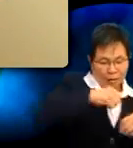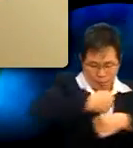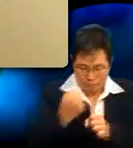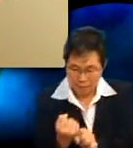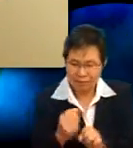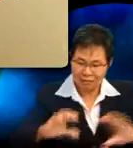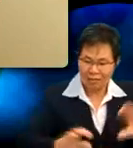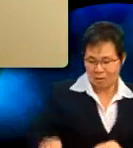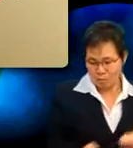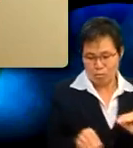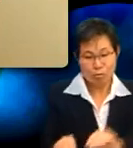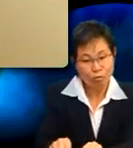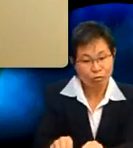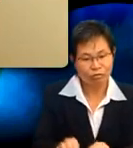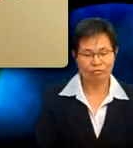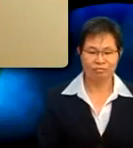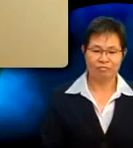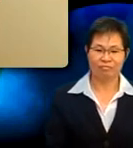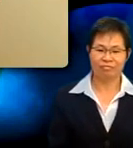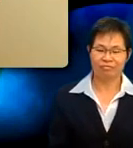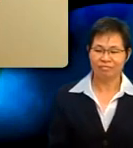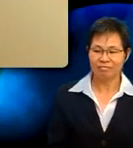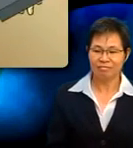that makes the car move.